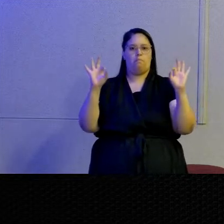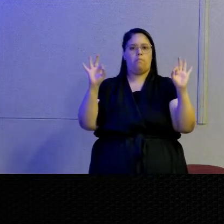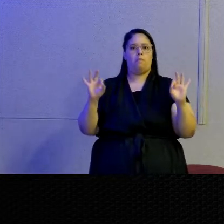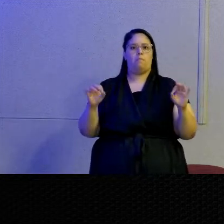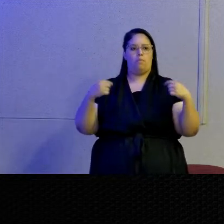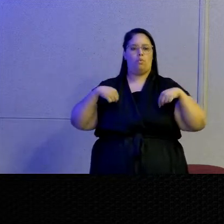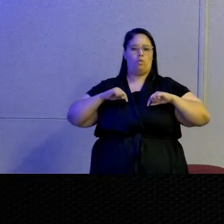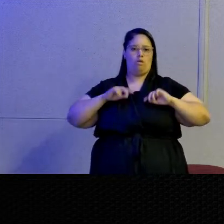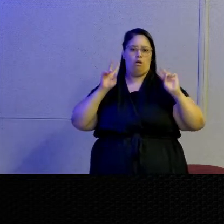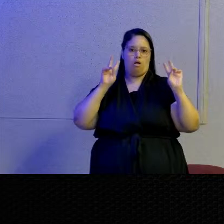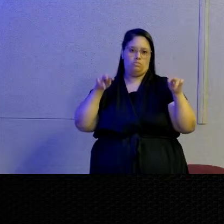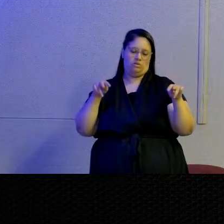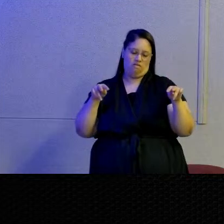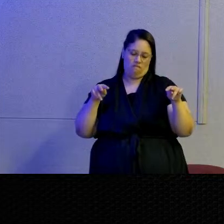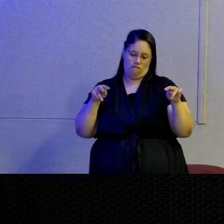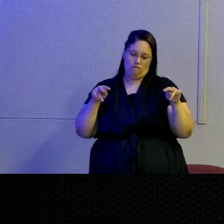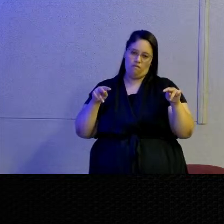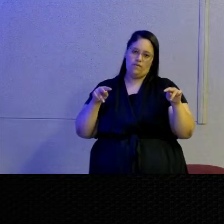observed.